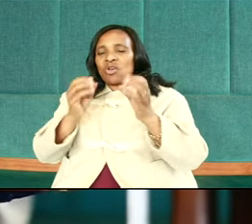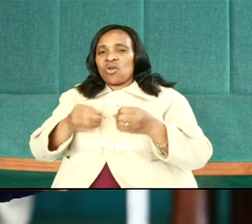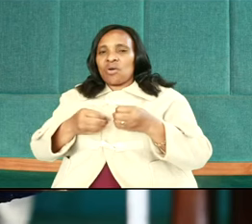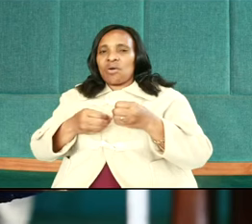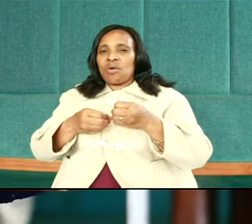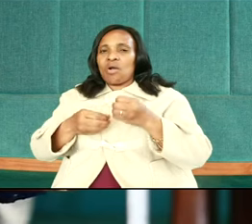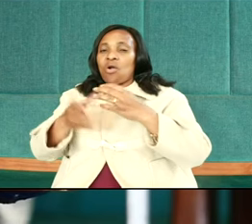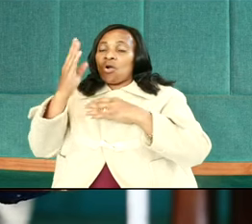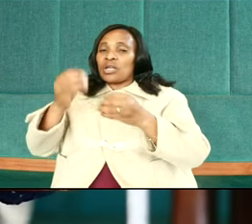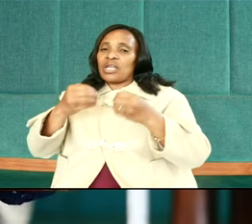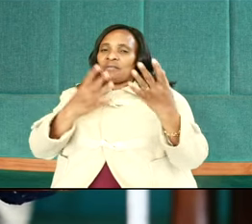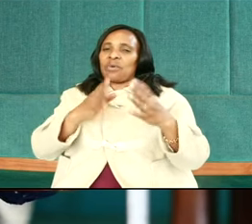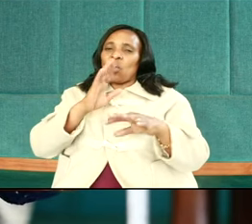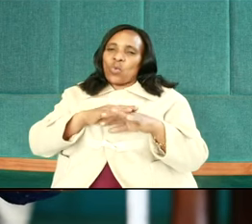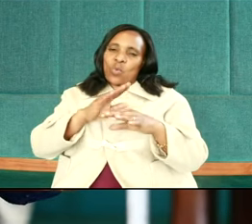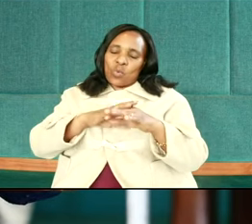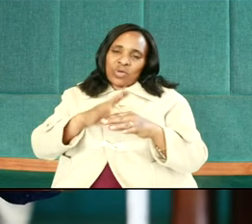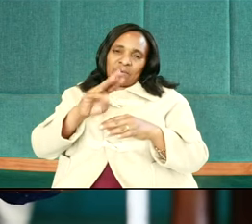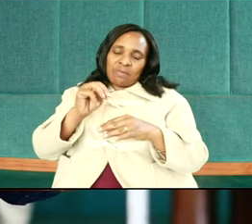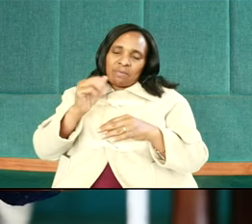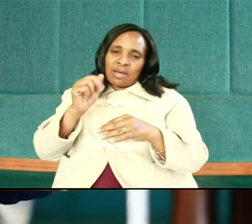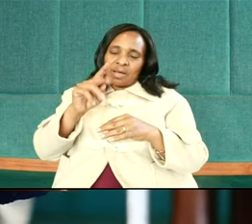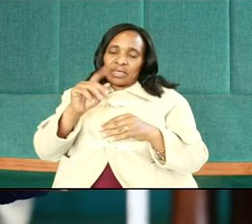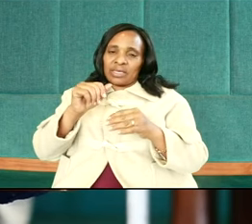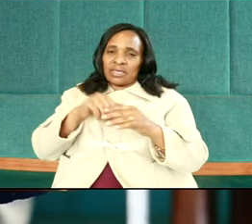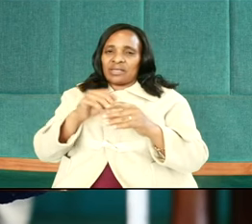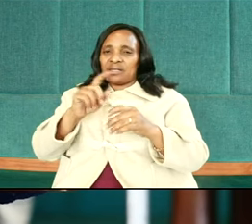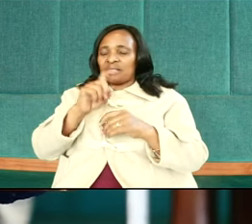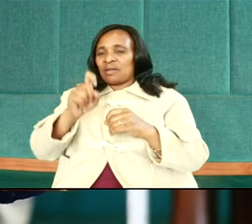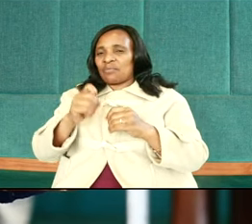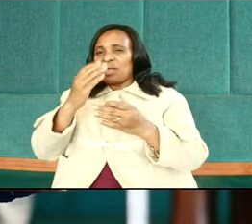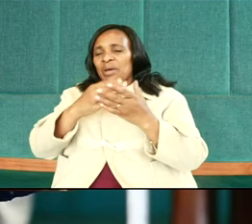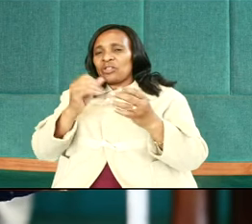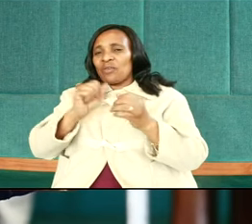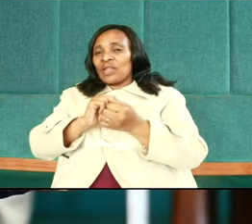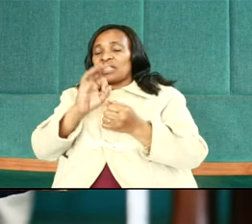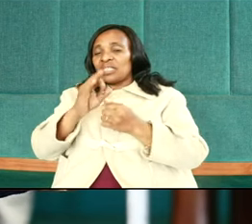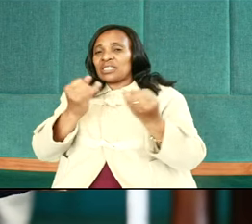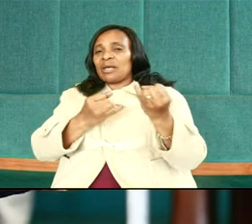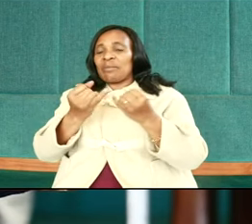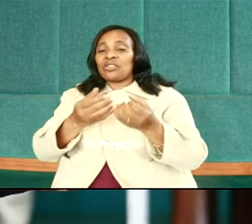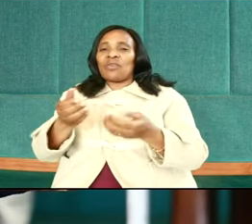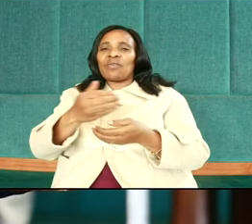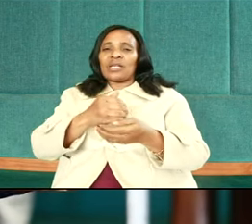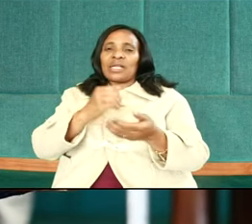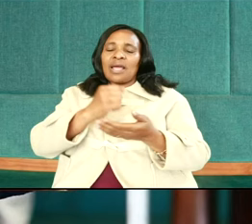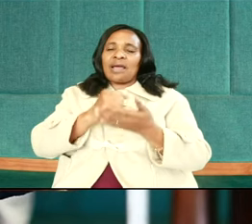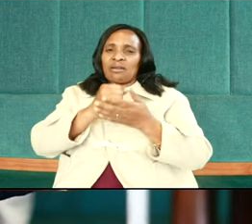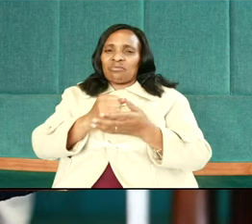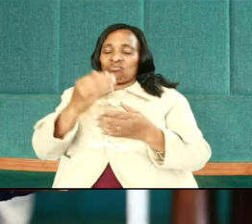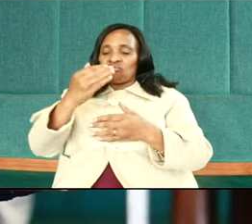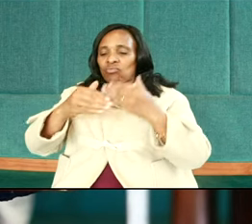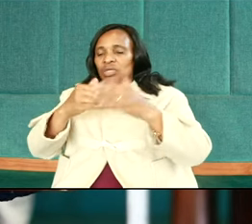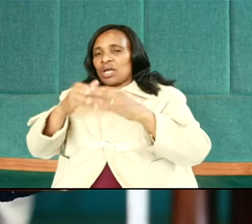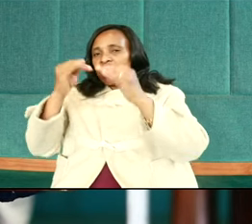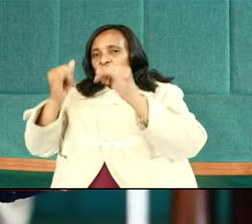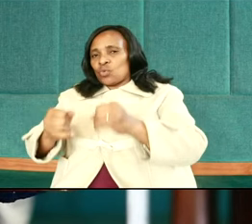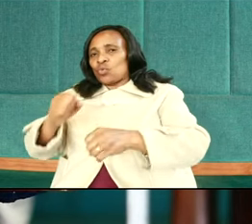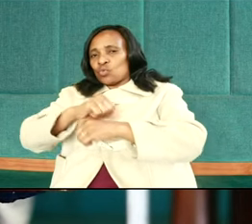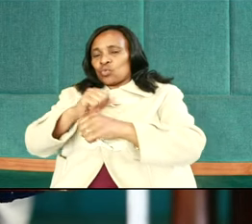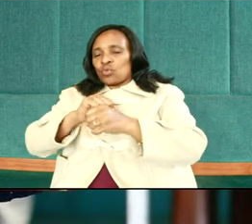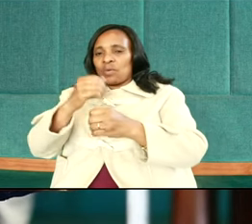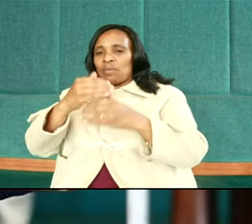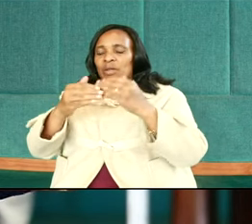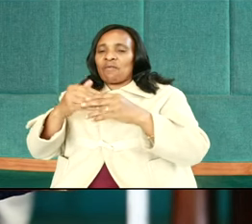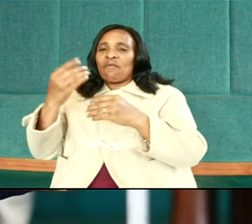me a good grade on the exam. Part of this quarter's 13th Sabbath offering will help construct a new school building for